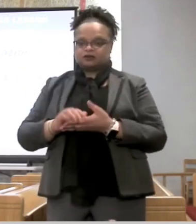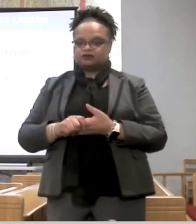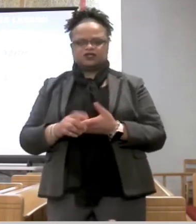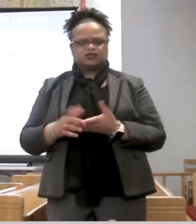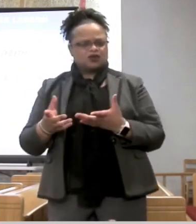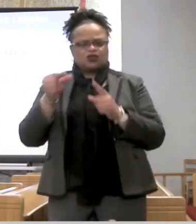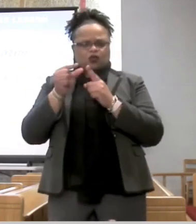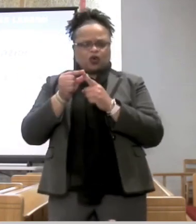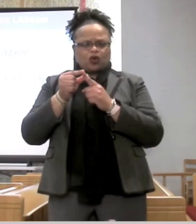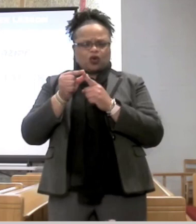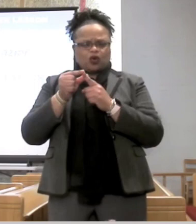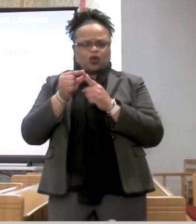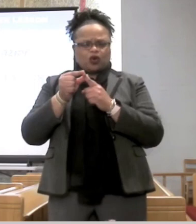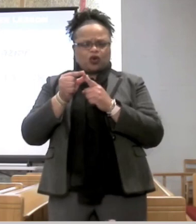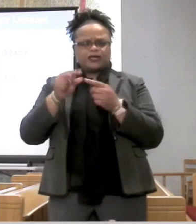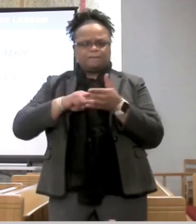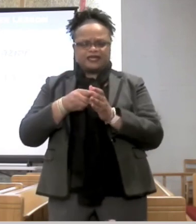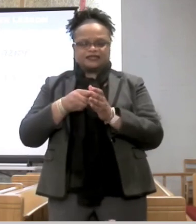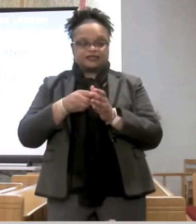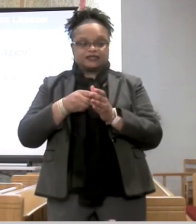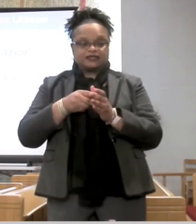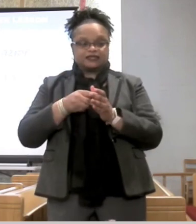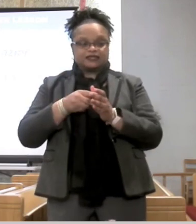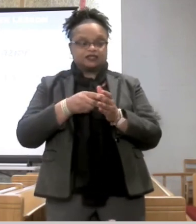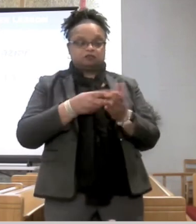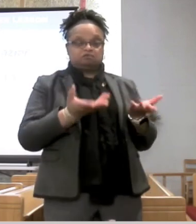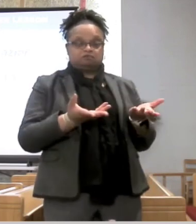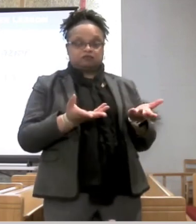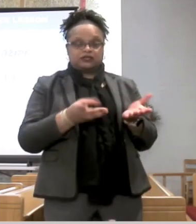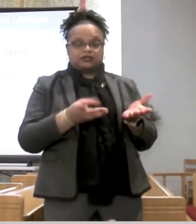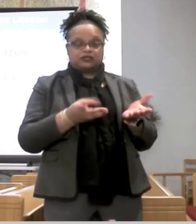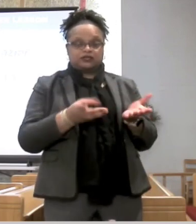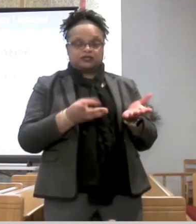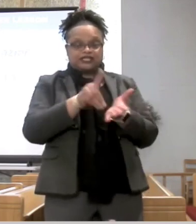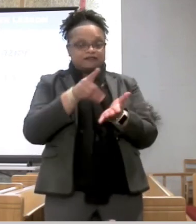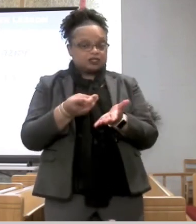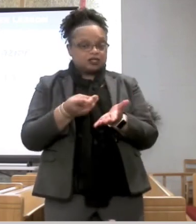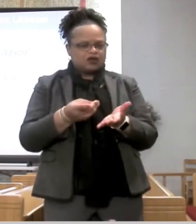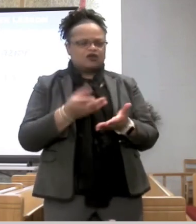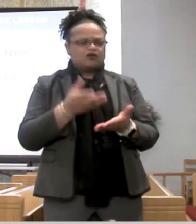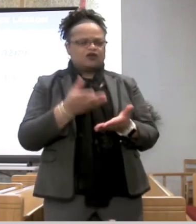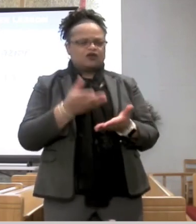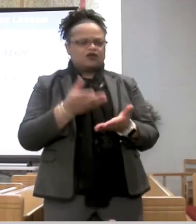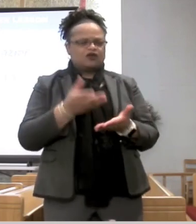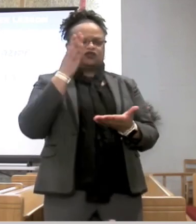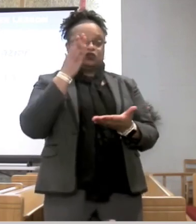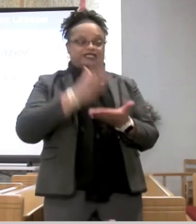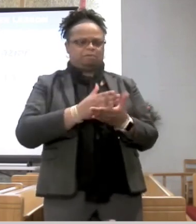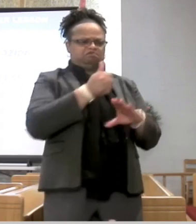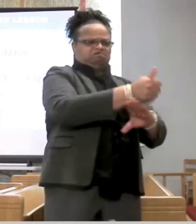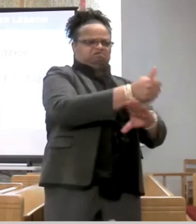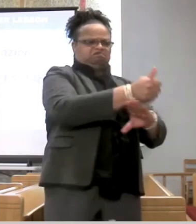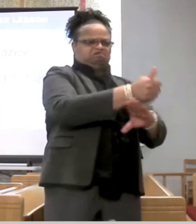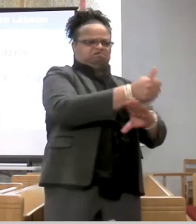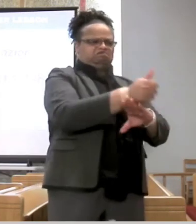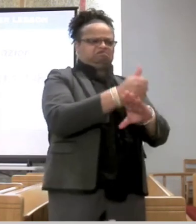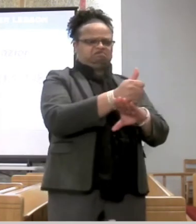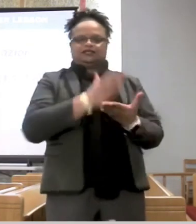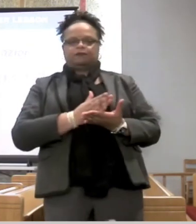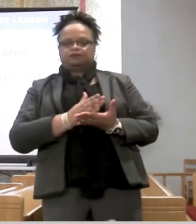comes from the root word forgive, which means, by definition, to cease to blame or feel